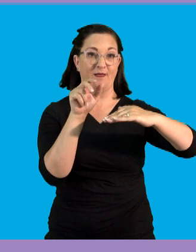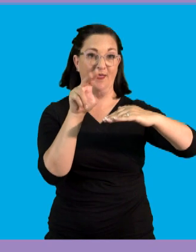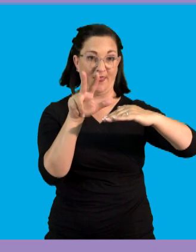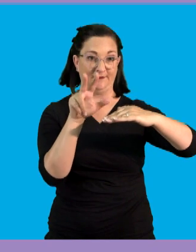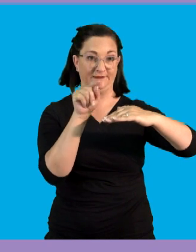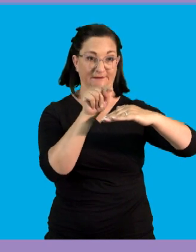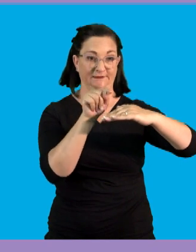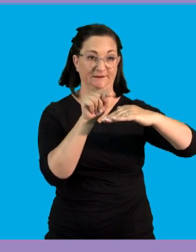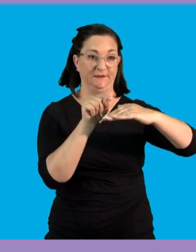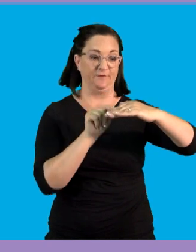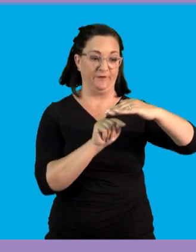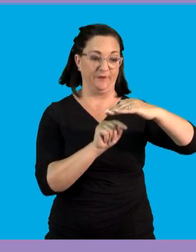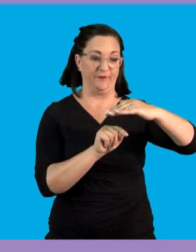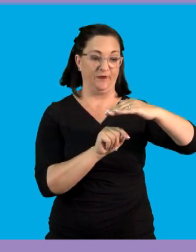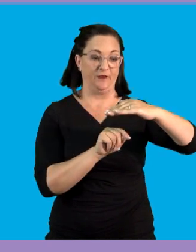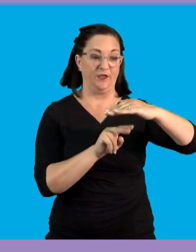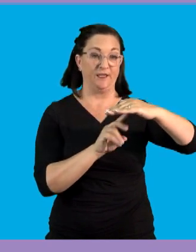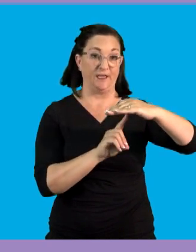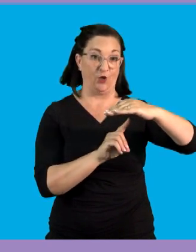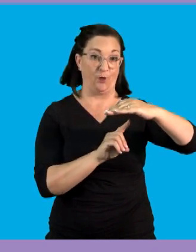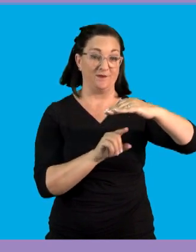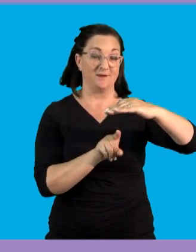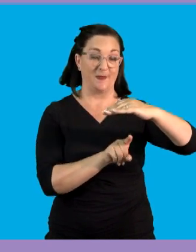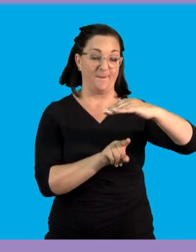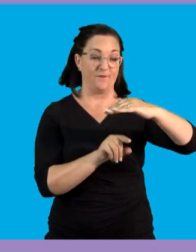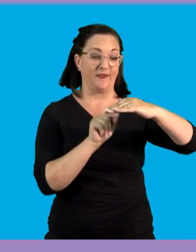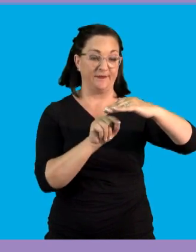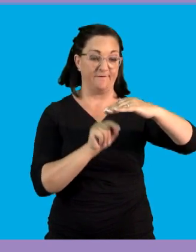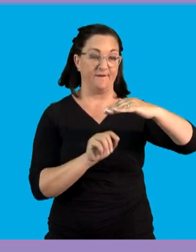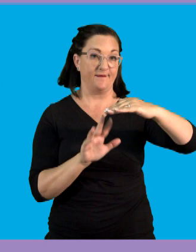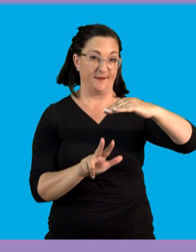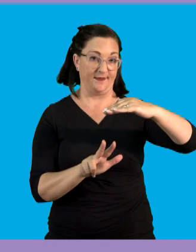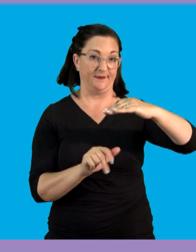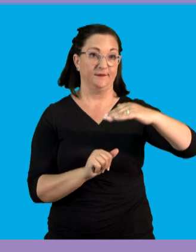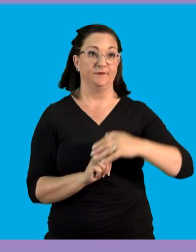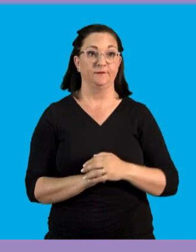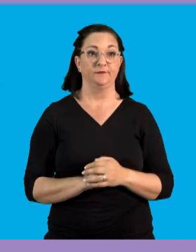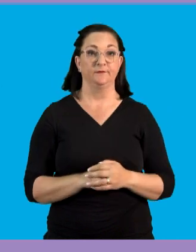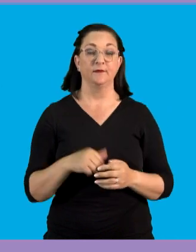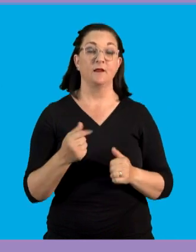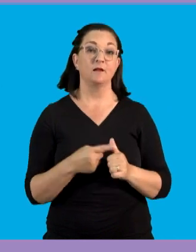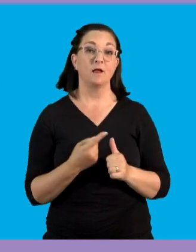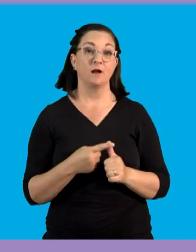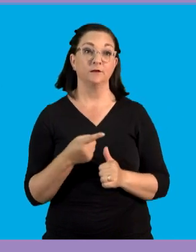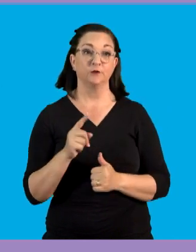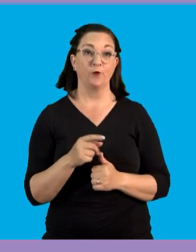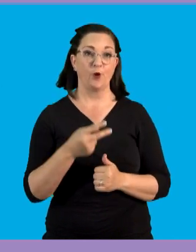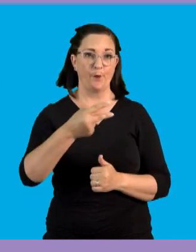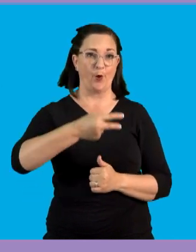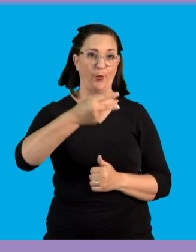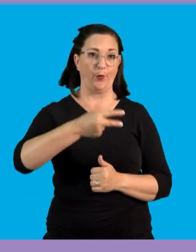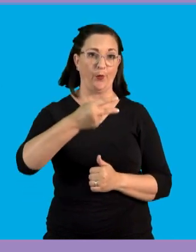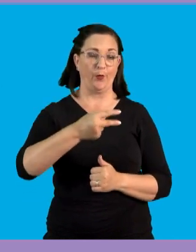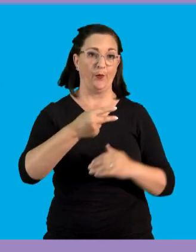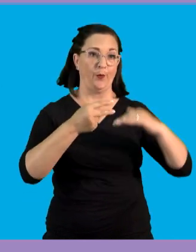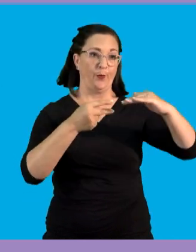the numerator by 8 and we're going to divide the denominator by 8. And what answer do we get if we divide both